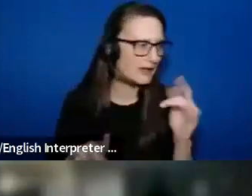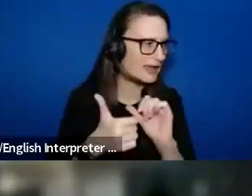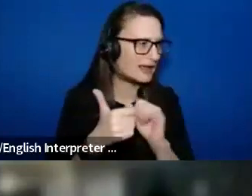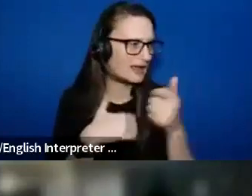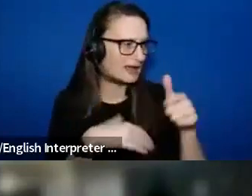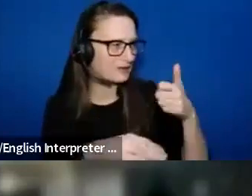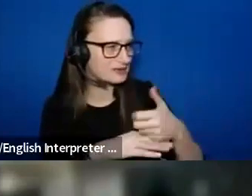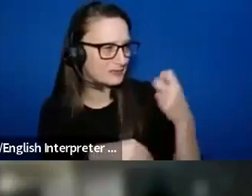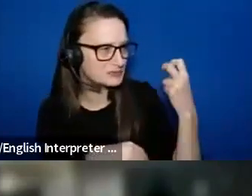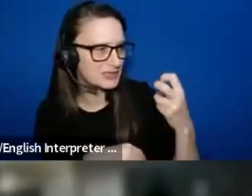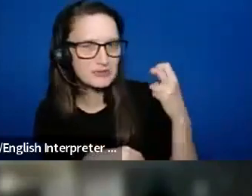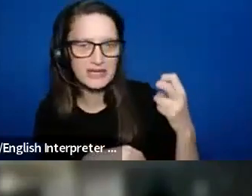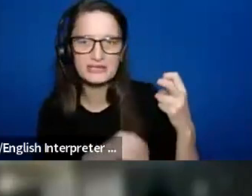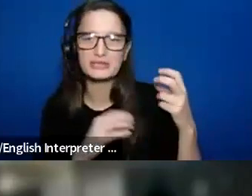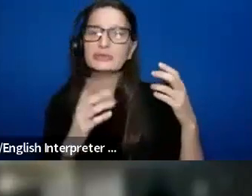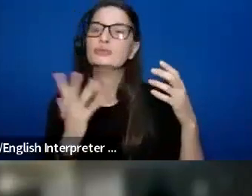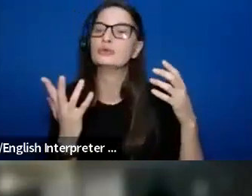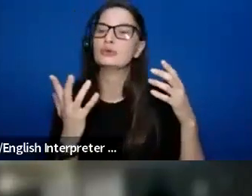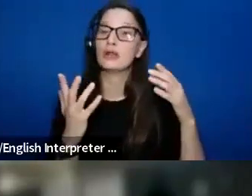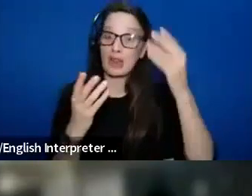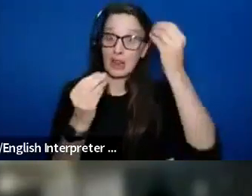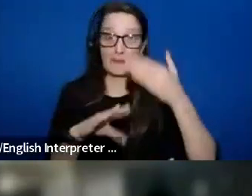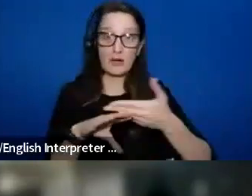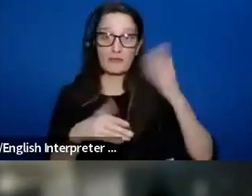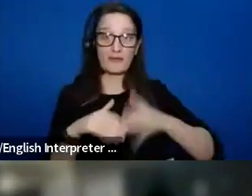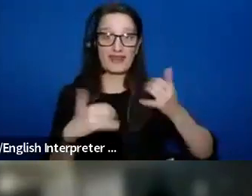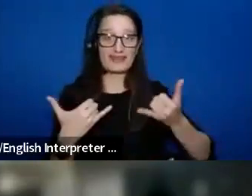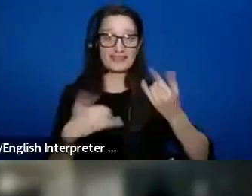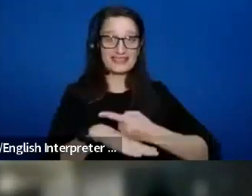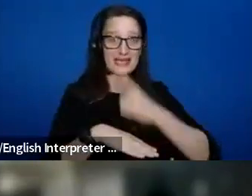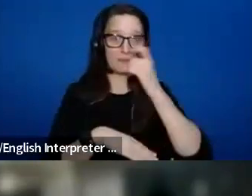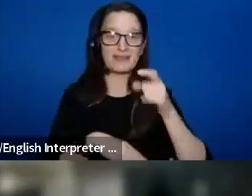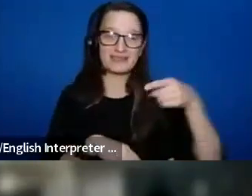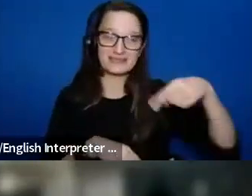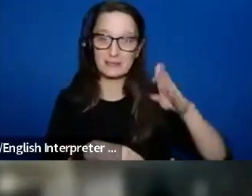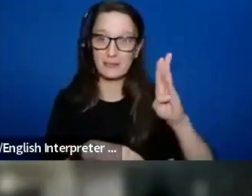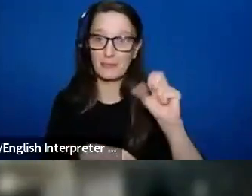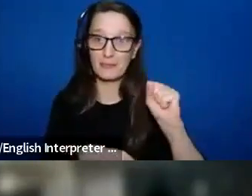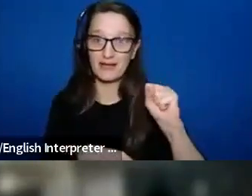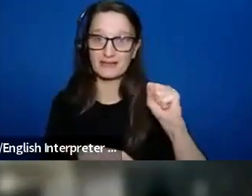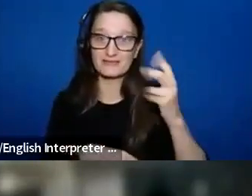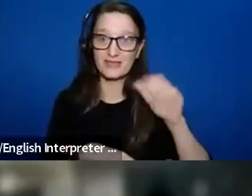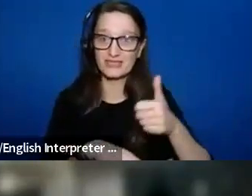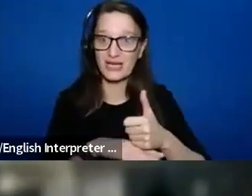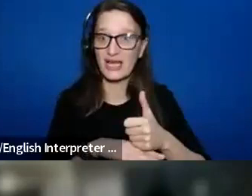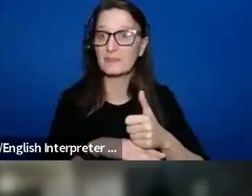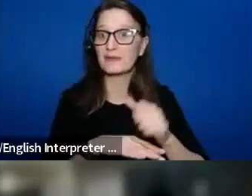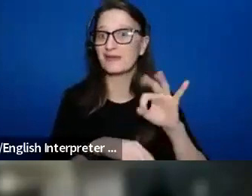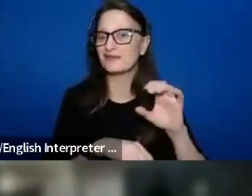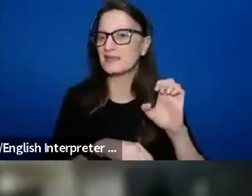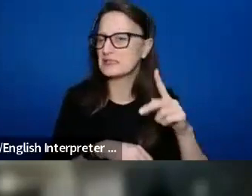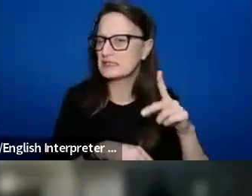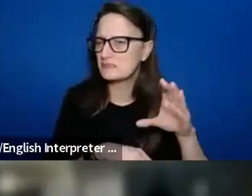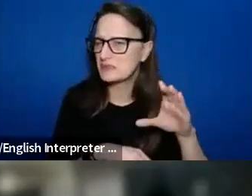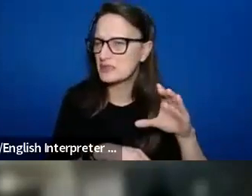transportation? I need to know by the end of today, because these are buses that are taking people. If you're at UCP, if your program is